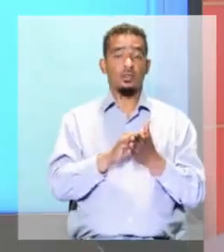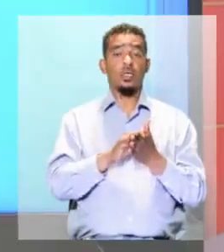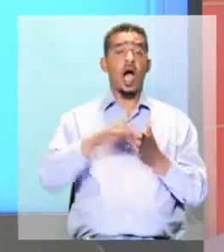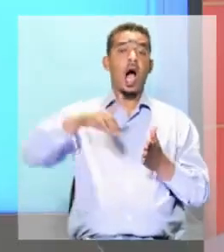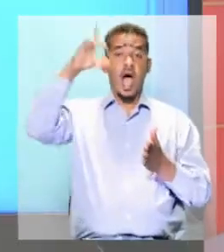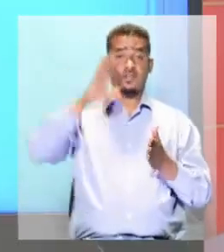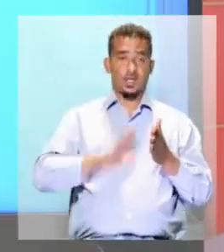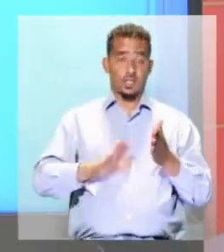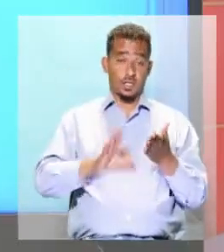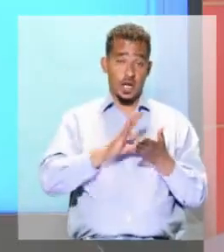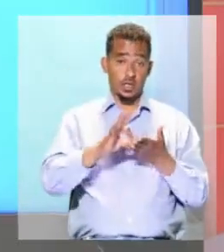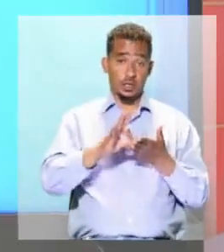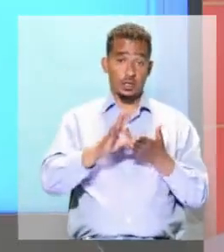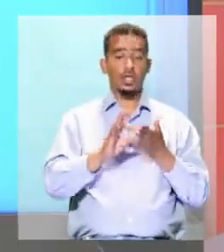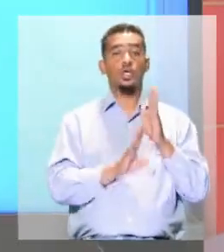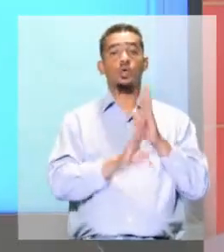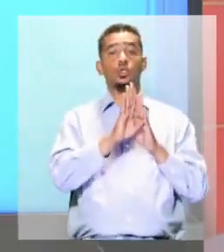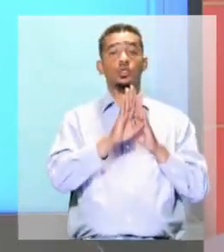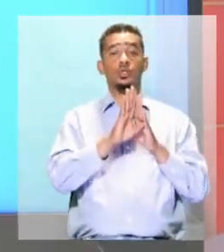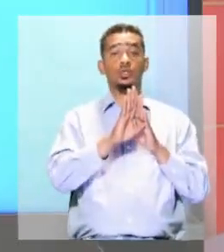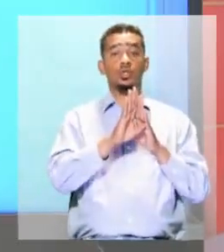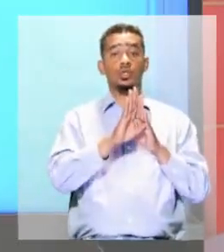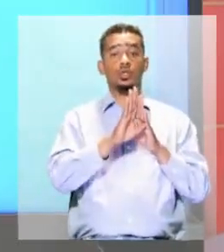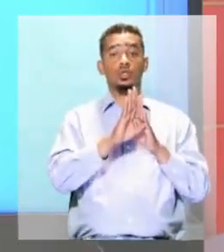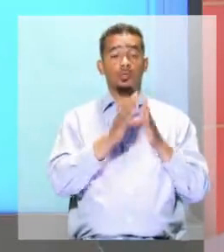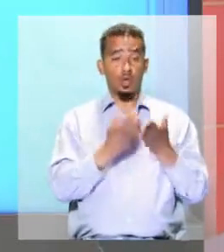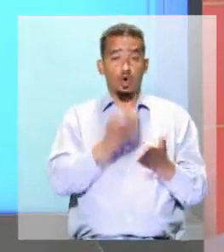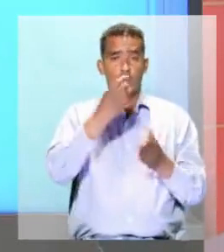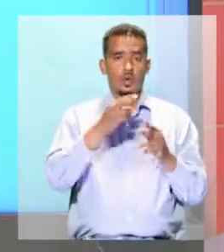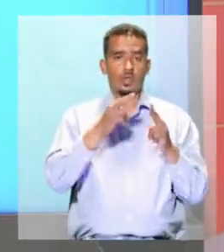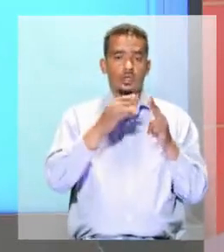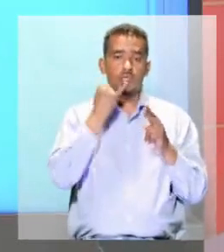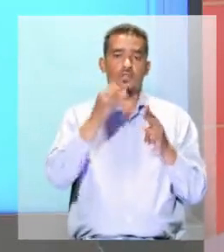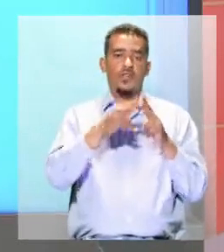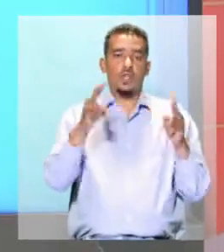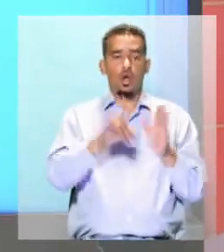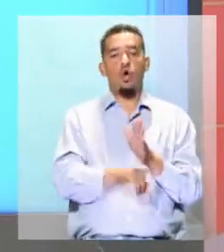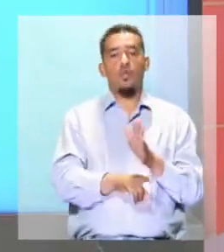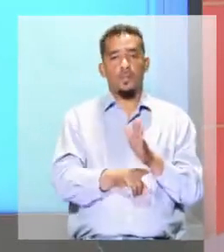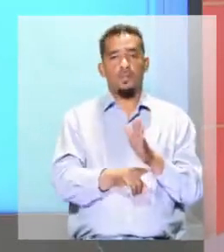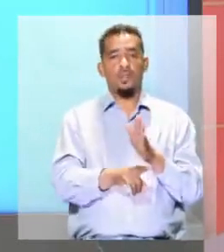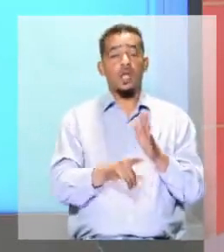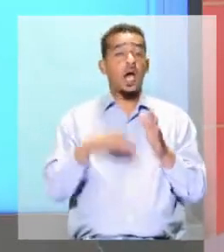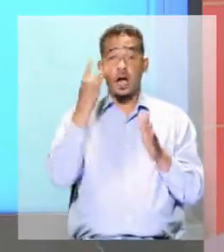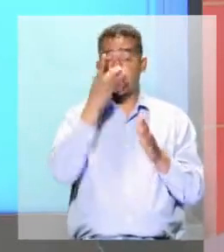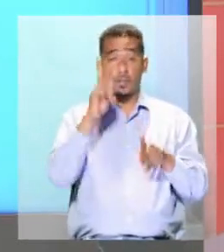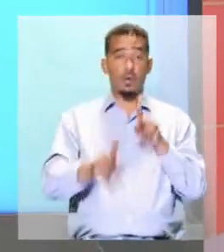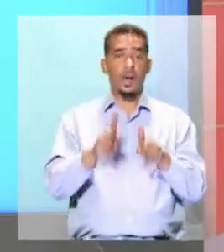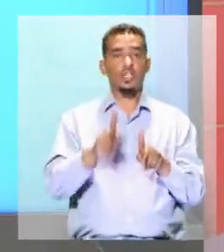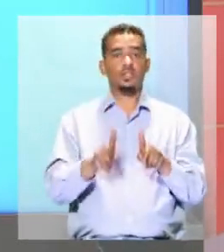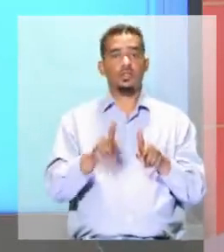high fertility rate, the growth rate is very high, but the economic development is very low. So the African